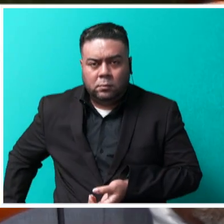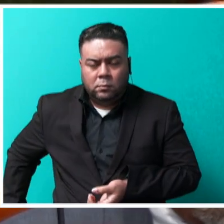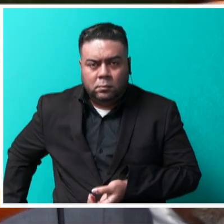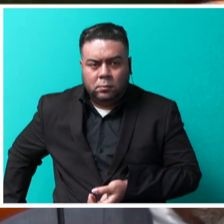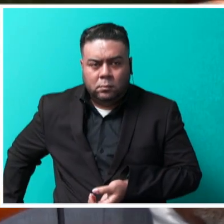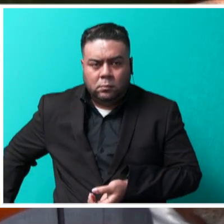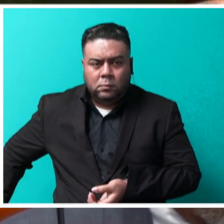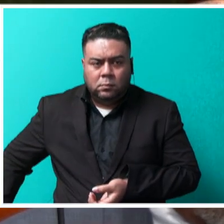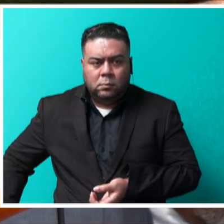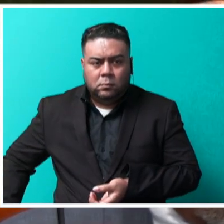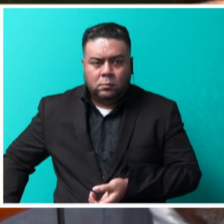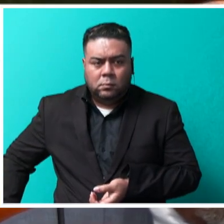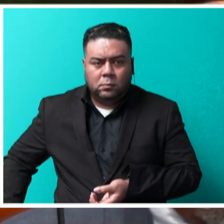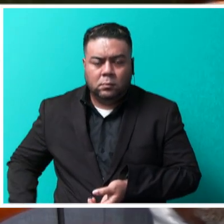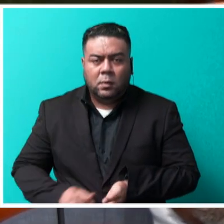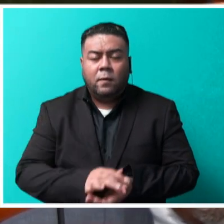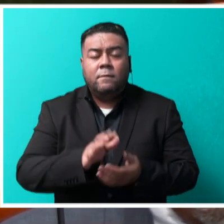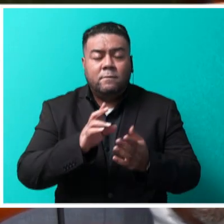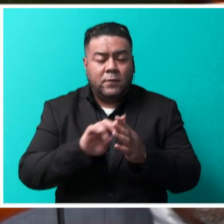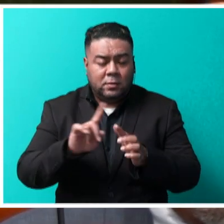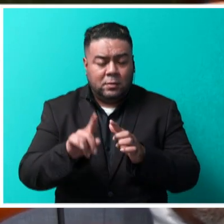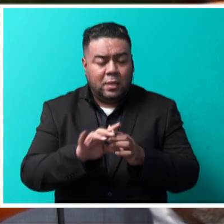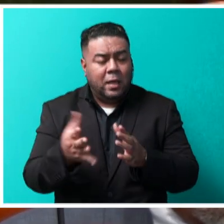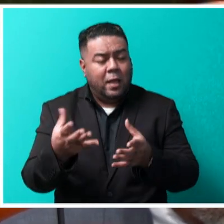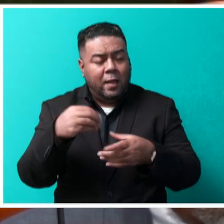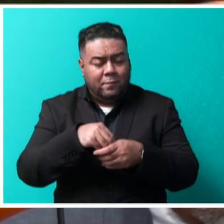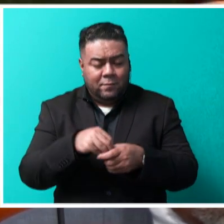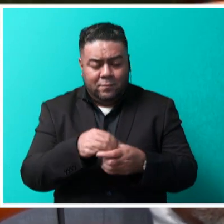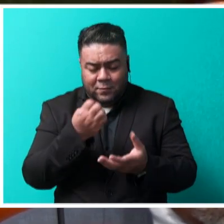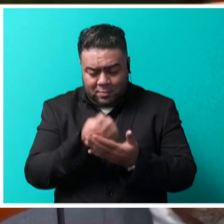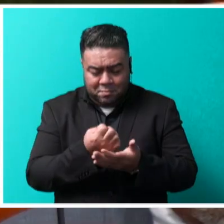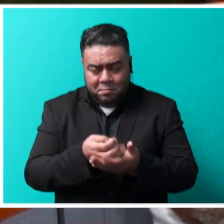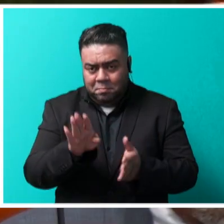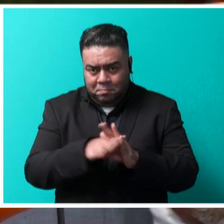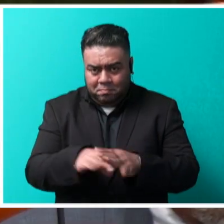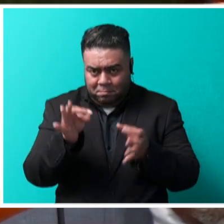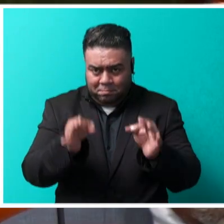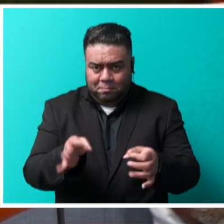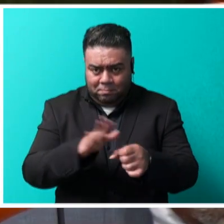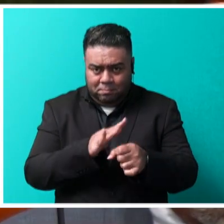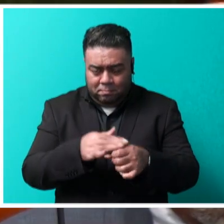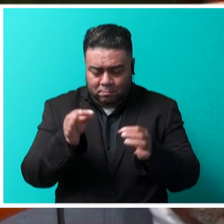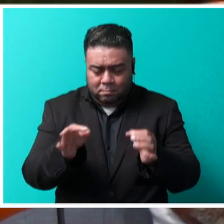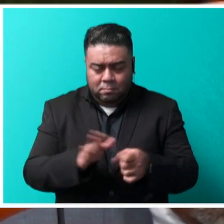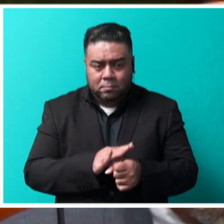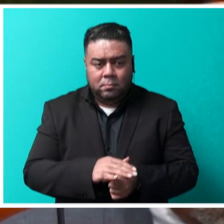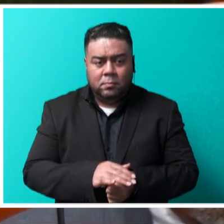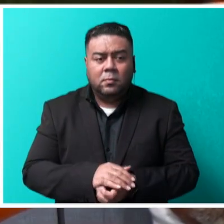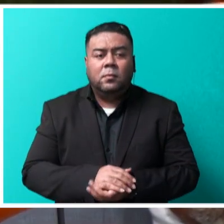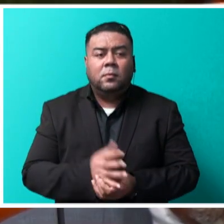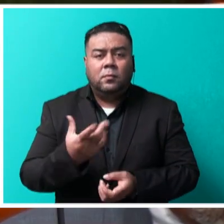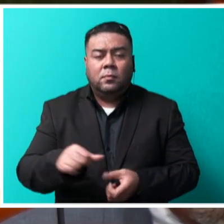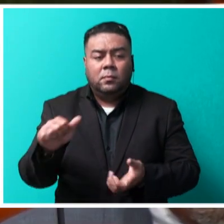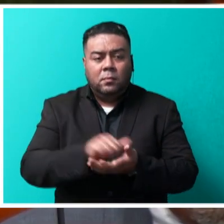and enabling faster evidence-based decision-making. This budget also provides for the procurement